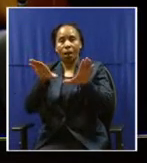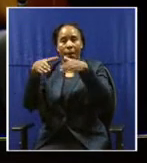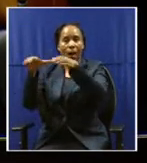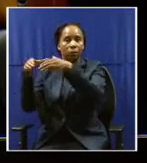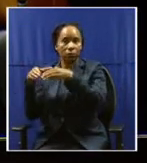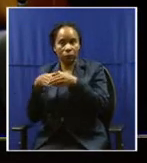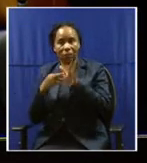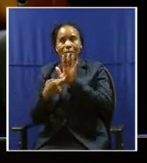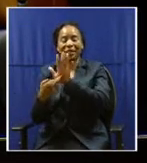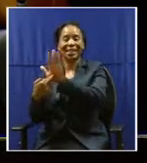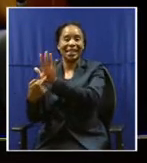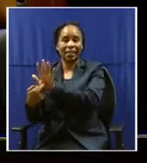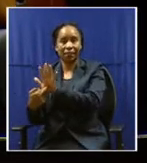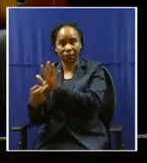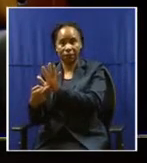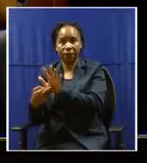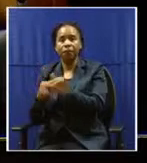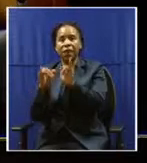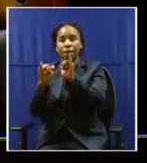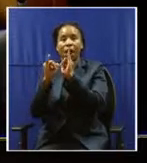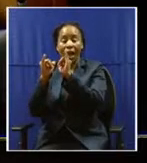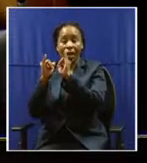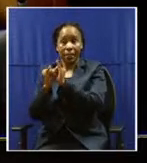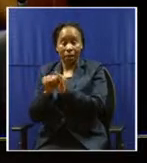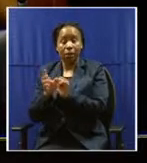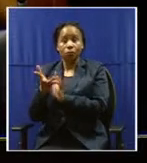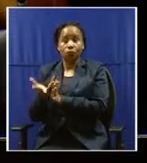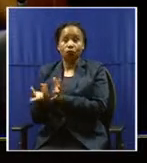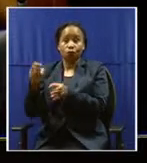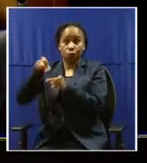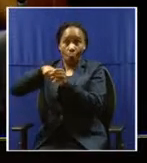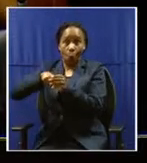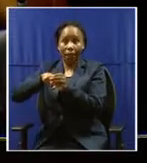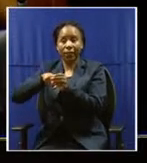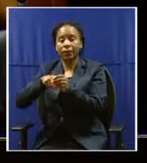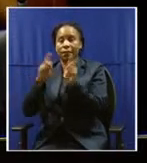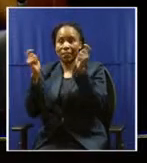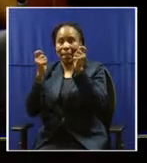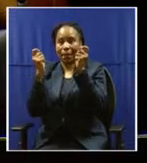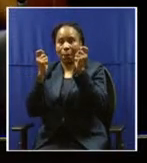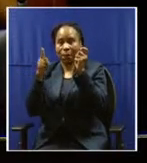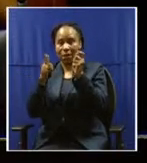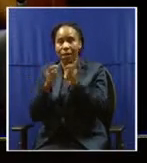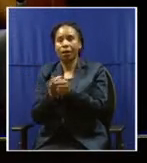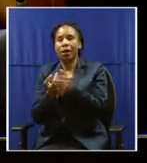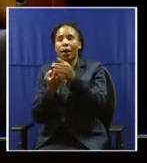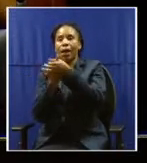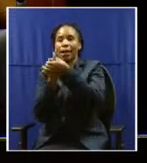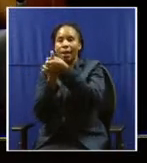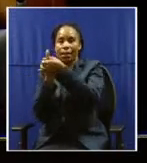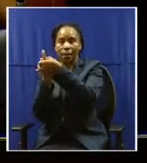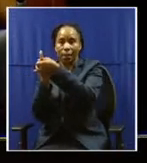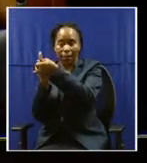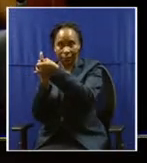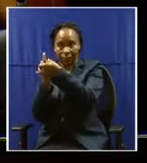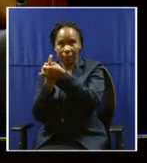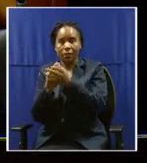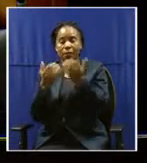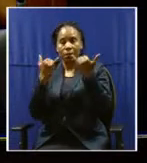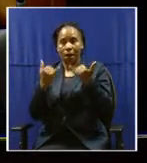party present, is invited to take part in the ceremony. That, honorable